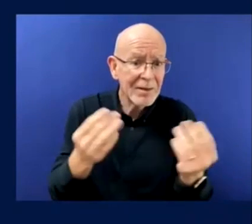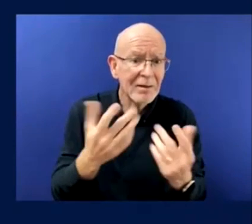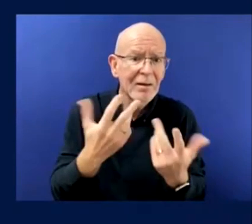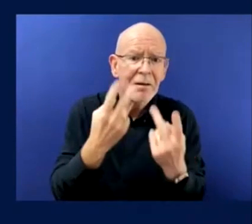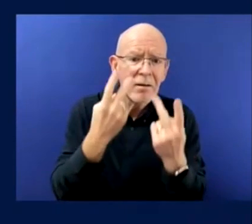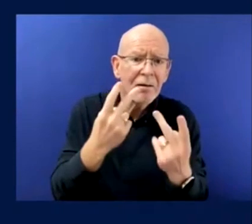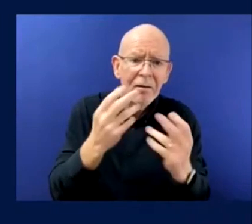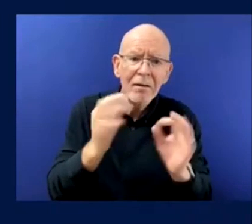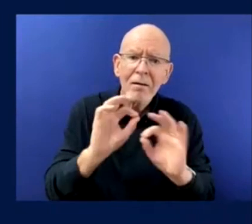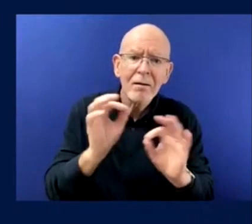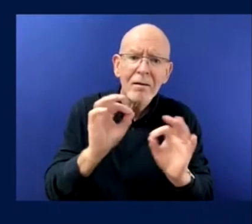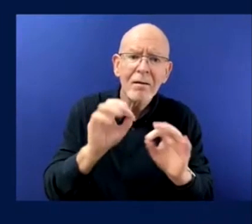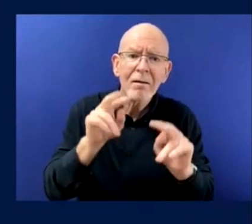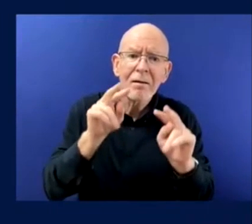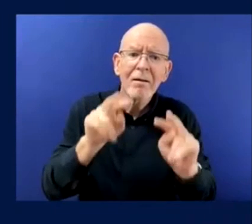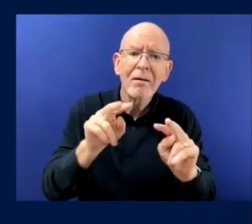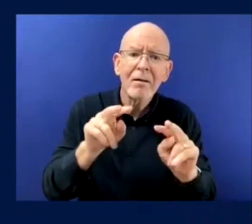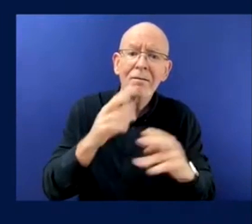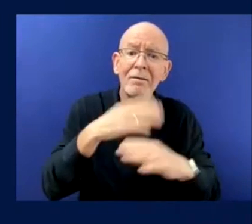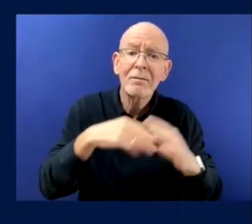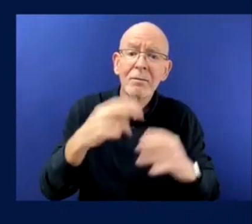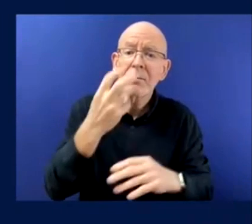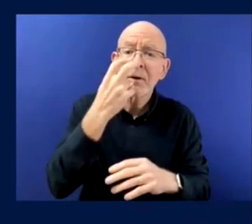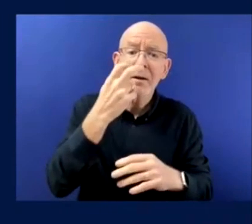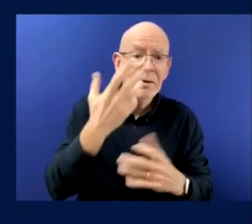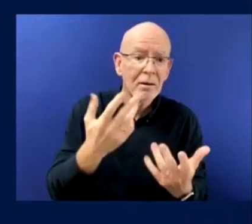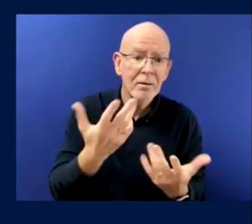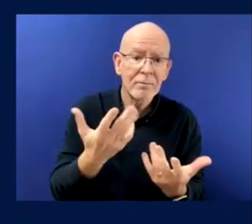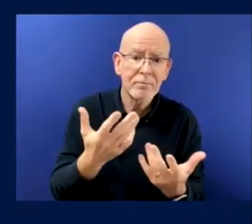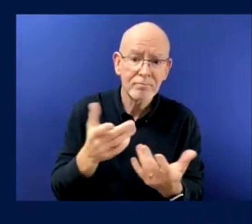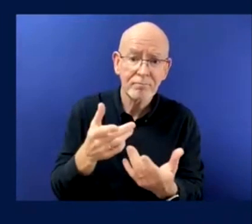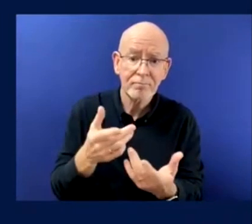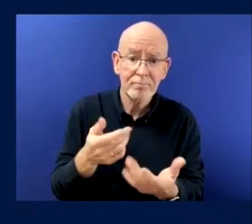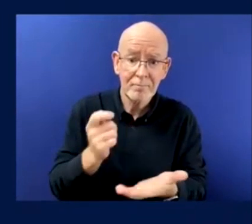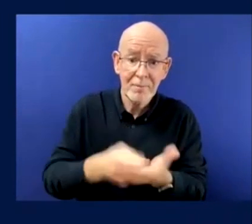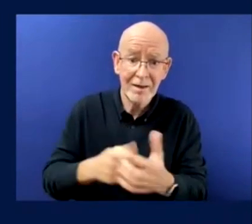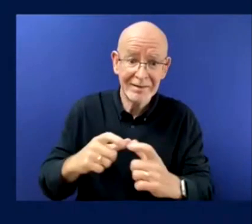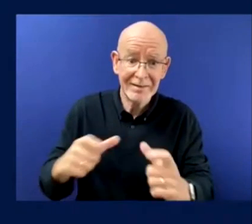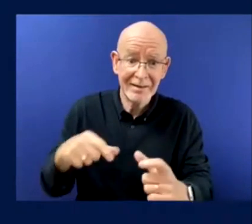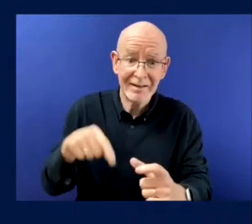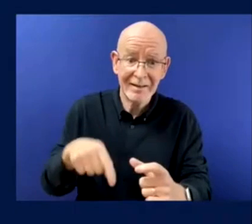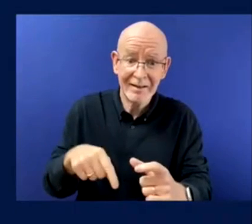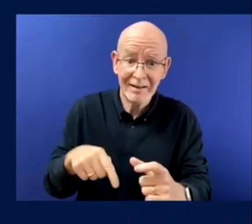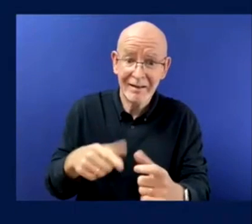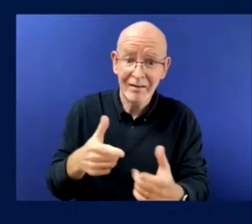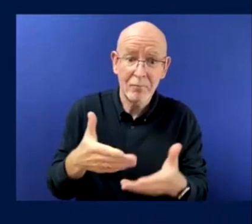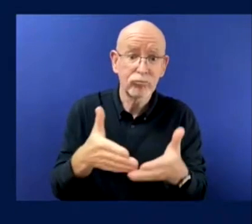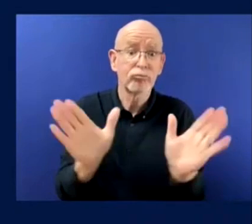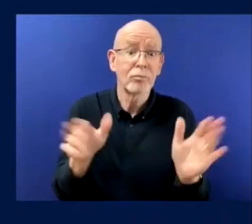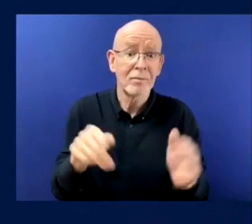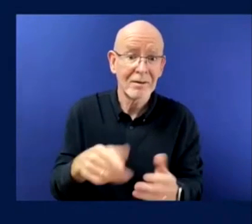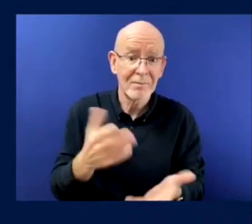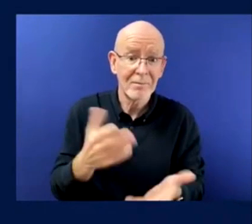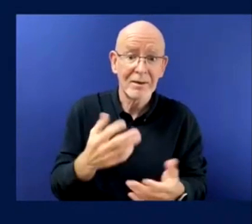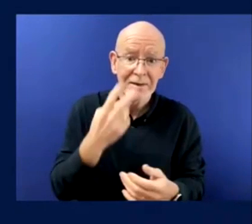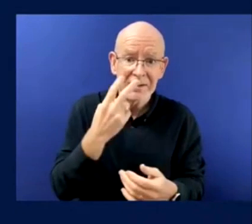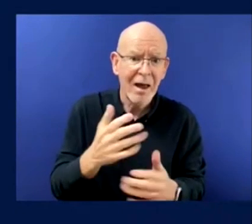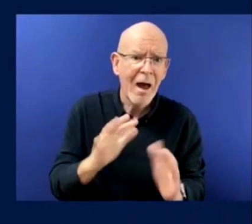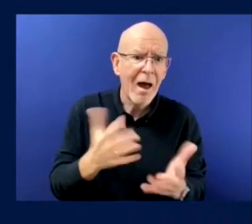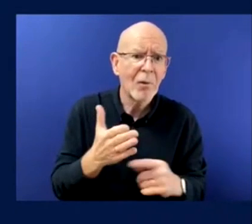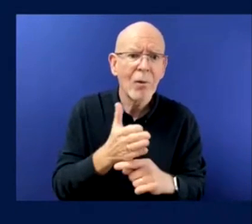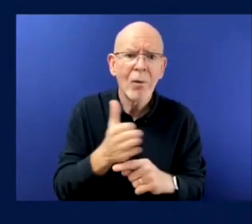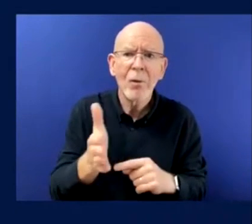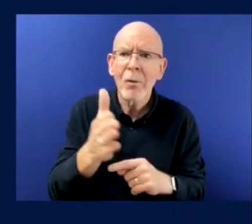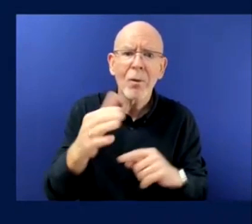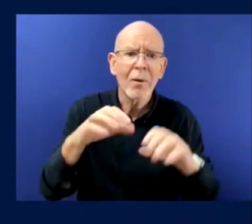commentary or a sensory viewing room, and how you can access this. And as Yanis and Paul mentioned, it's really important that